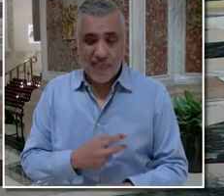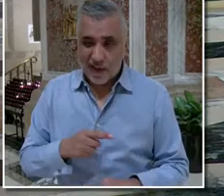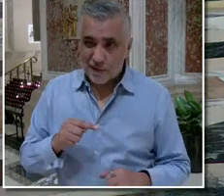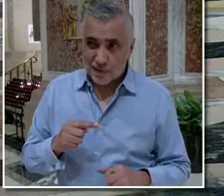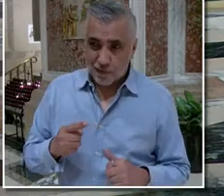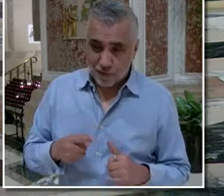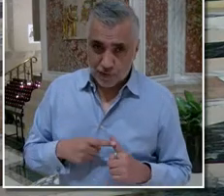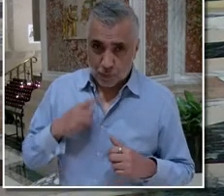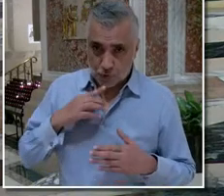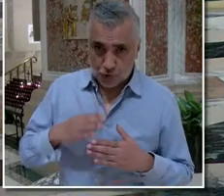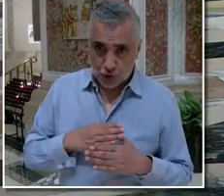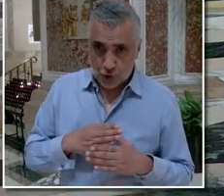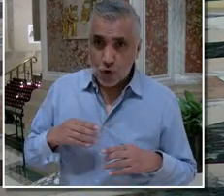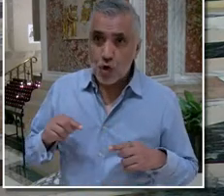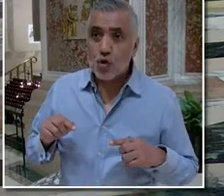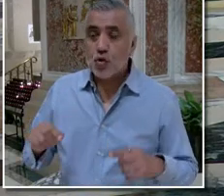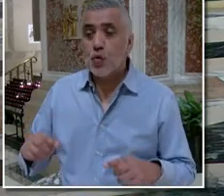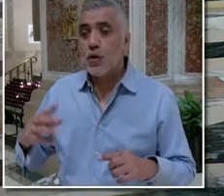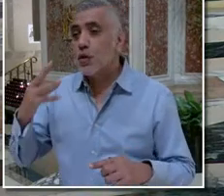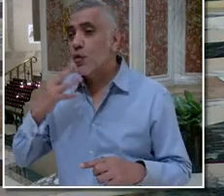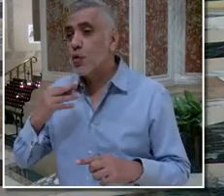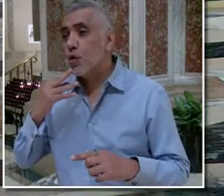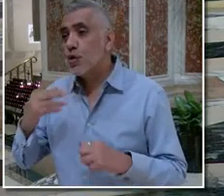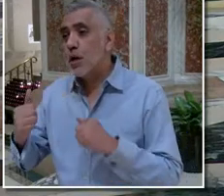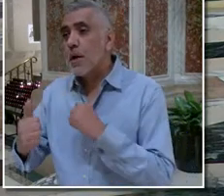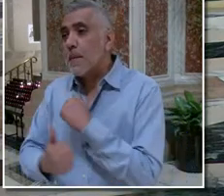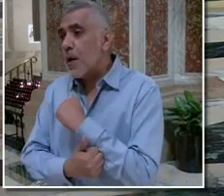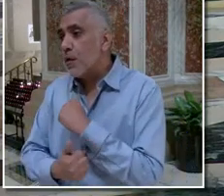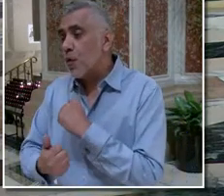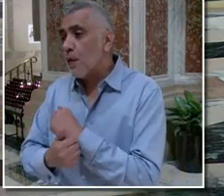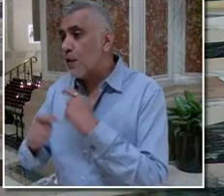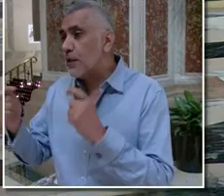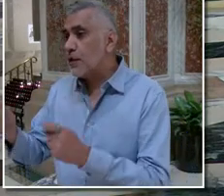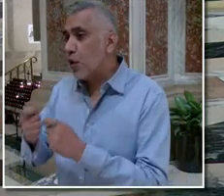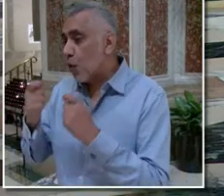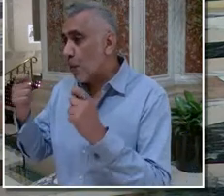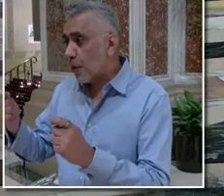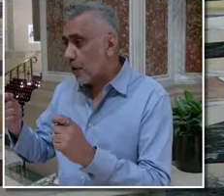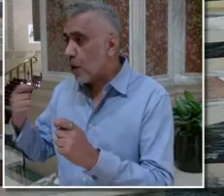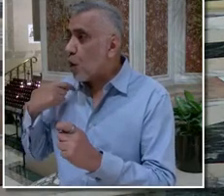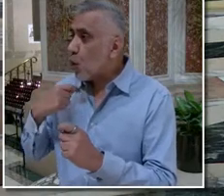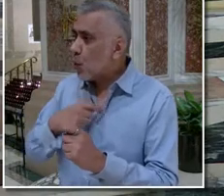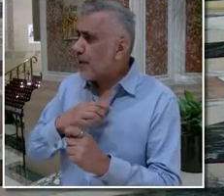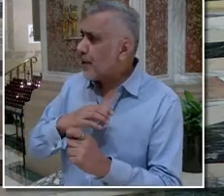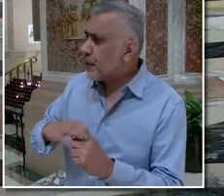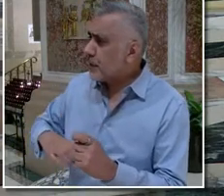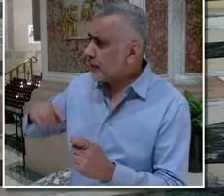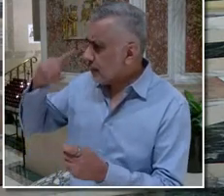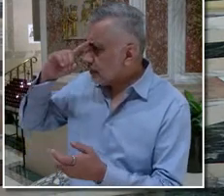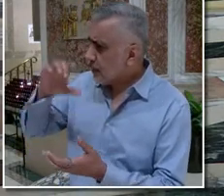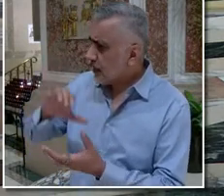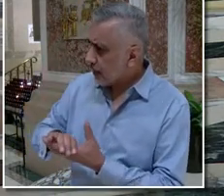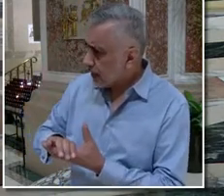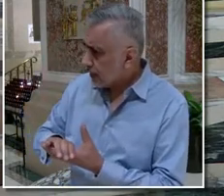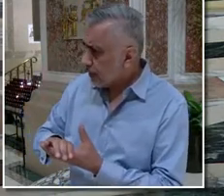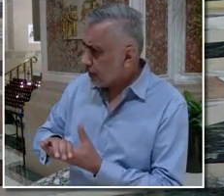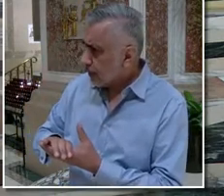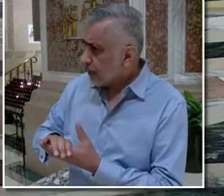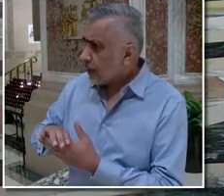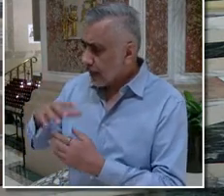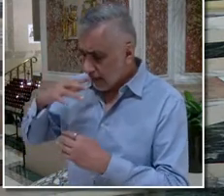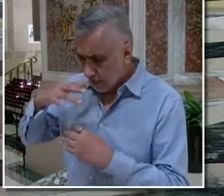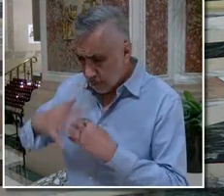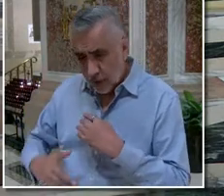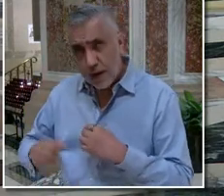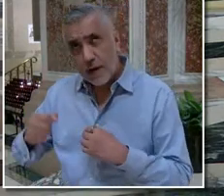shared during the Jewish Passover ceremony, we Christians believe, pointed to the blood